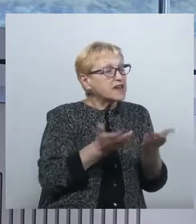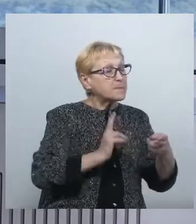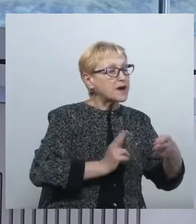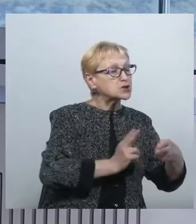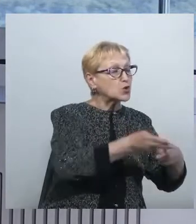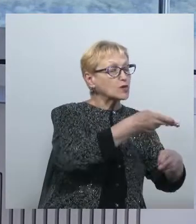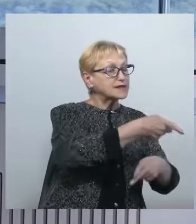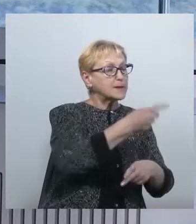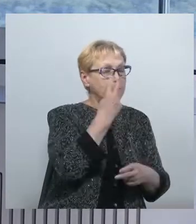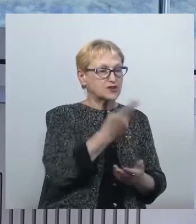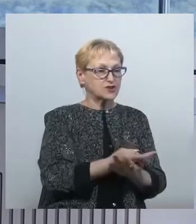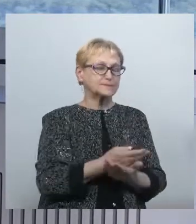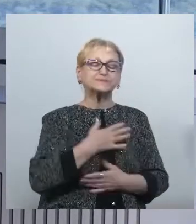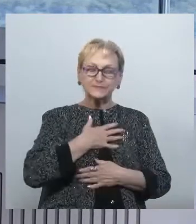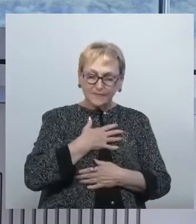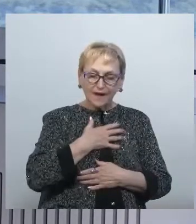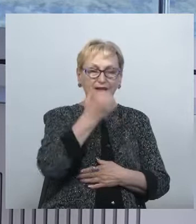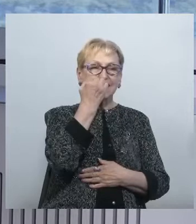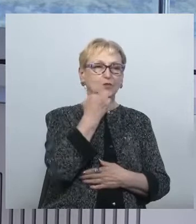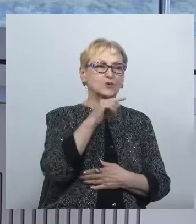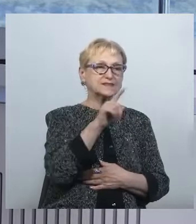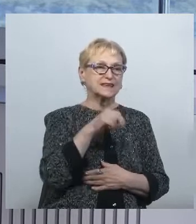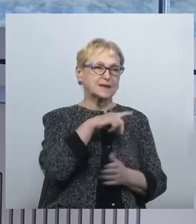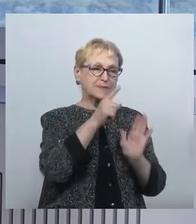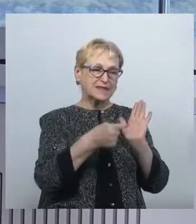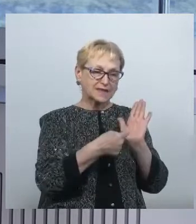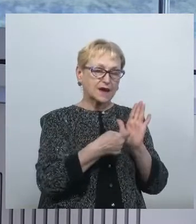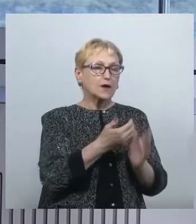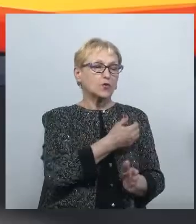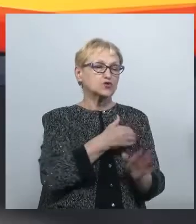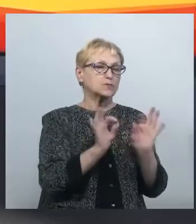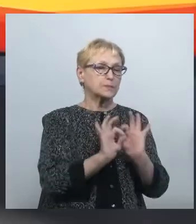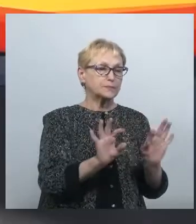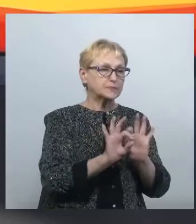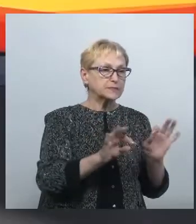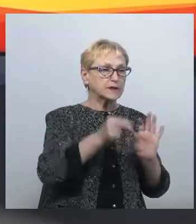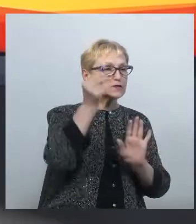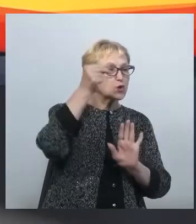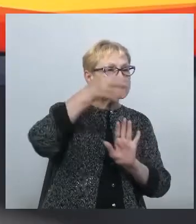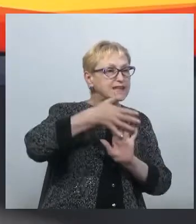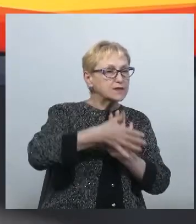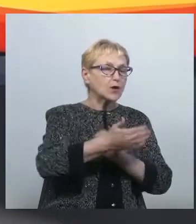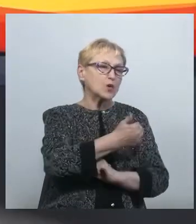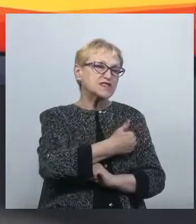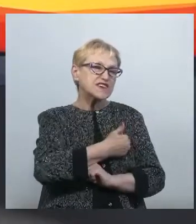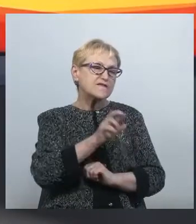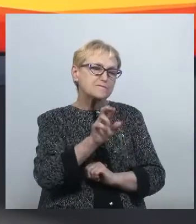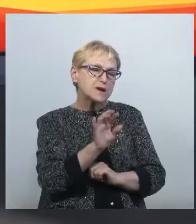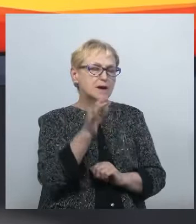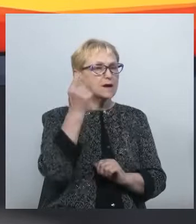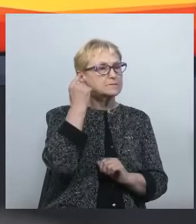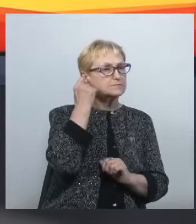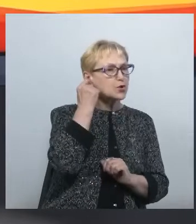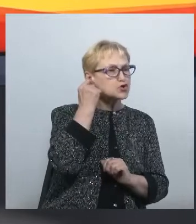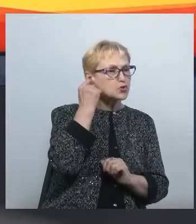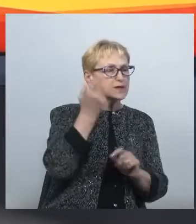state regulation? And what are the challenges to development of self-regulation? First, I would like to comment on the research, although I